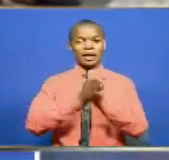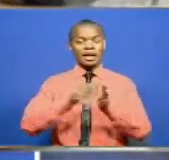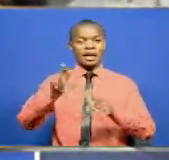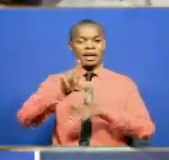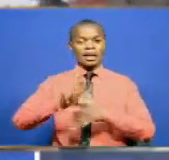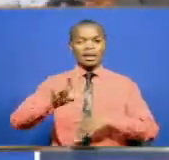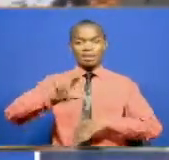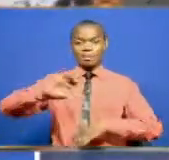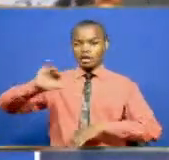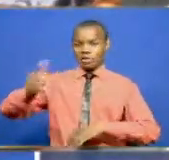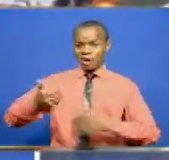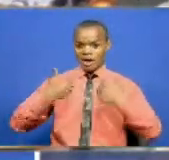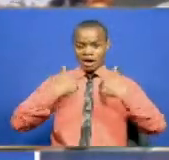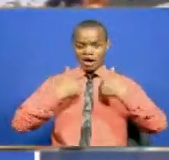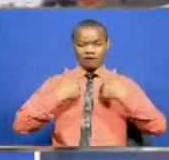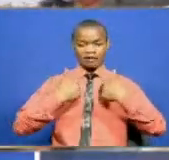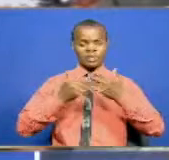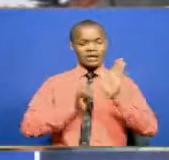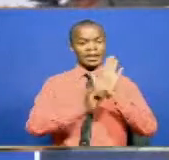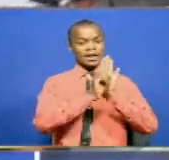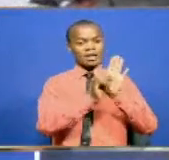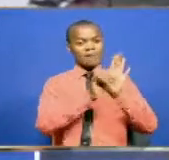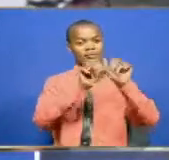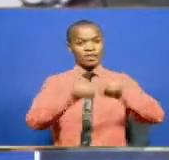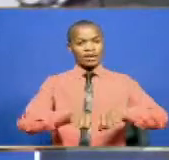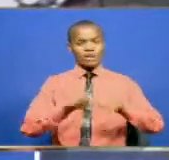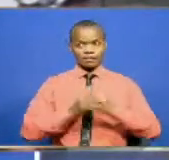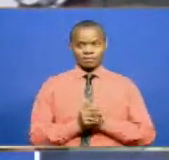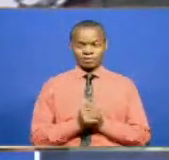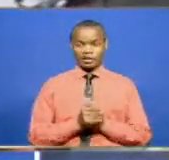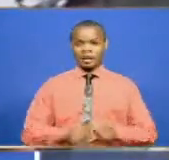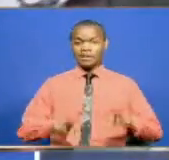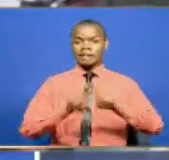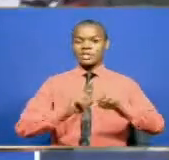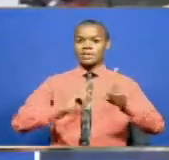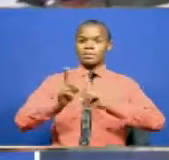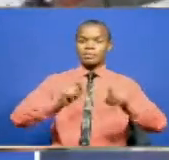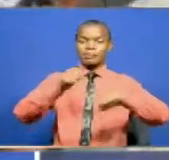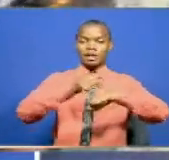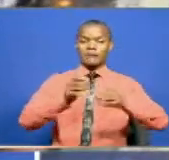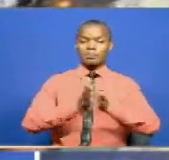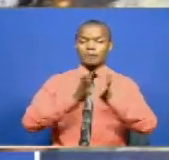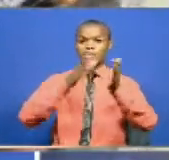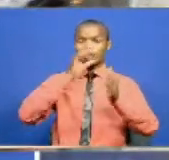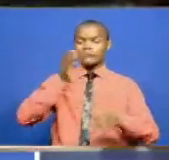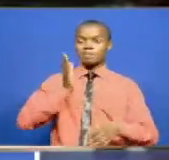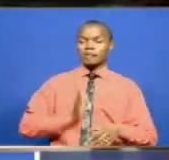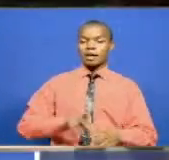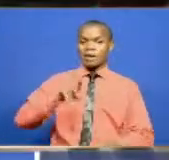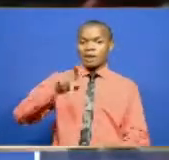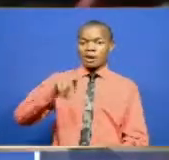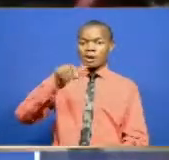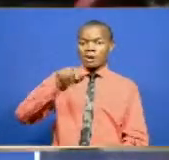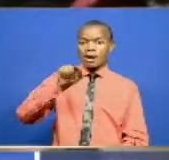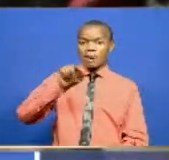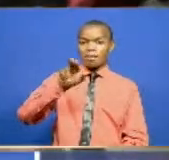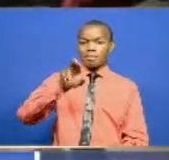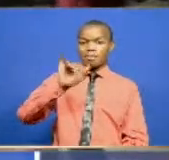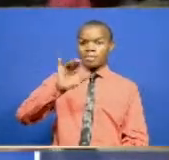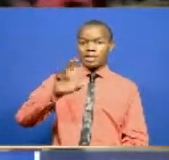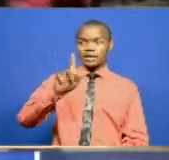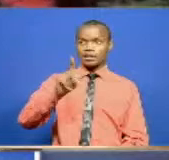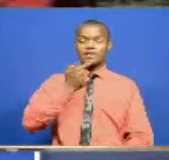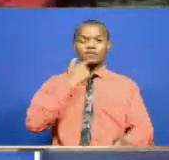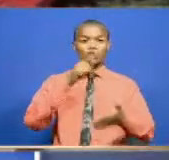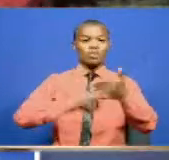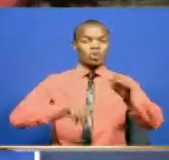map for an easy identification. Speaking during the unveiling ceremony, Speaker Patrick Waigwa said that it is through good